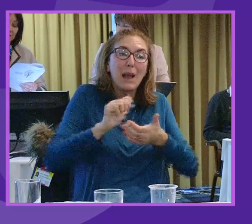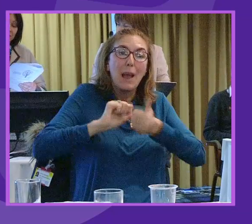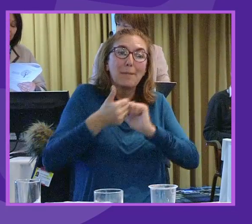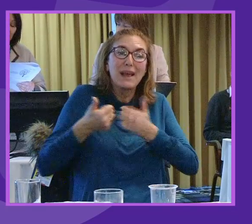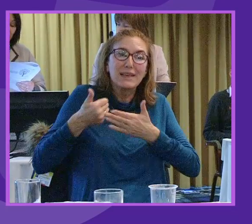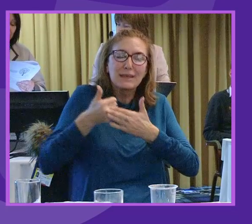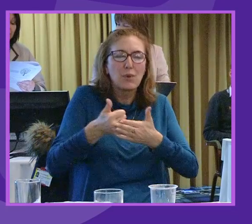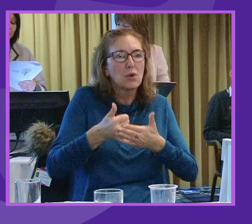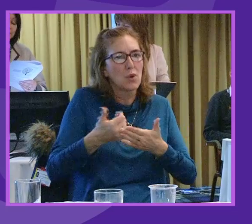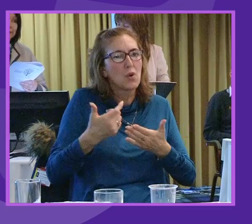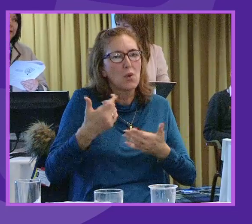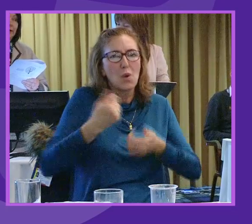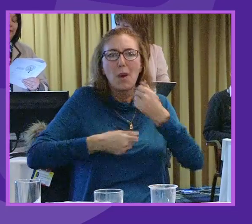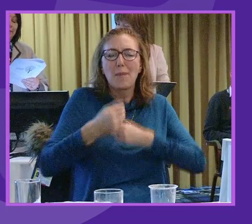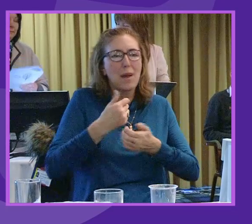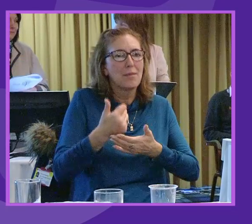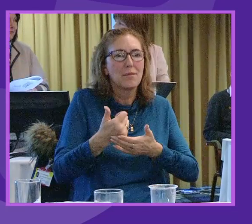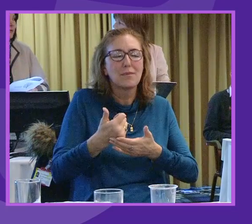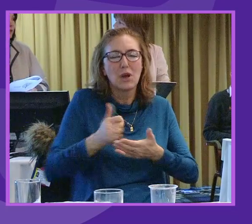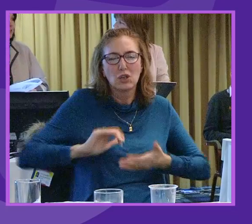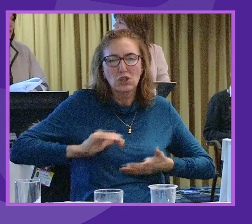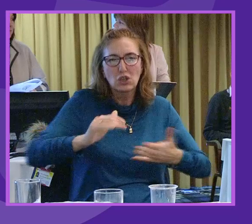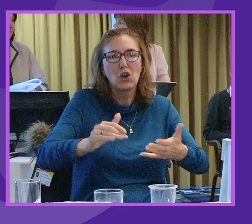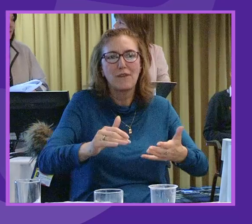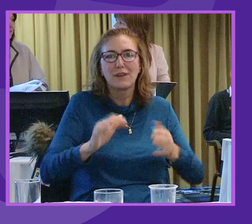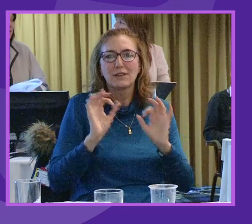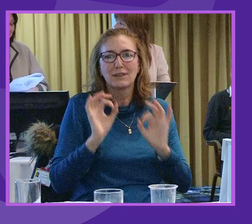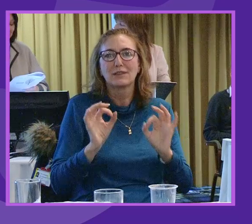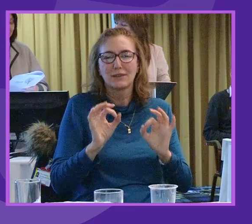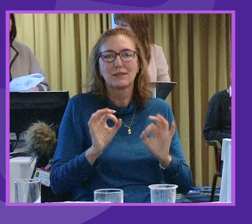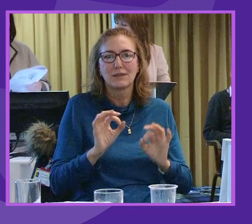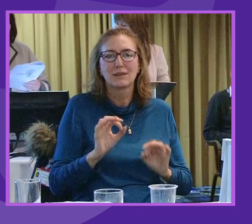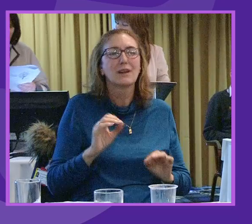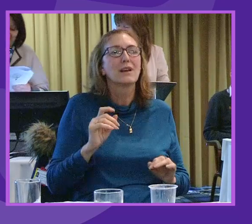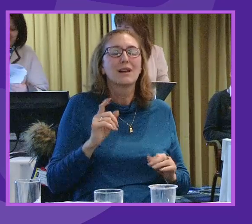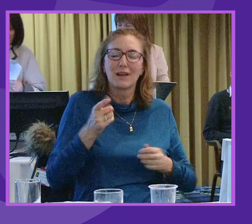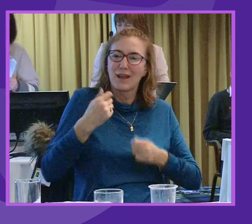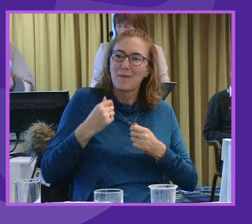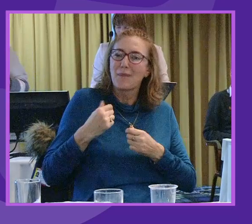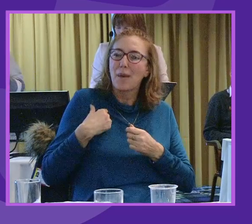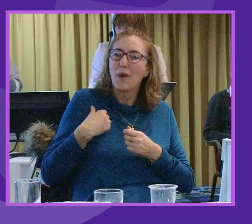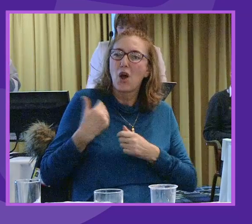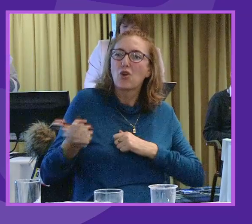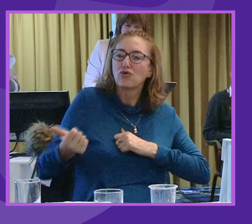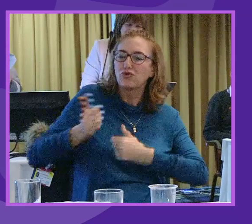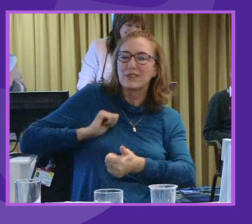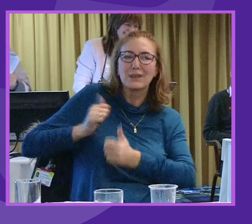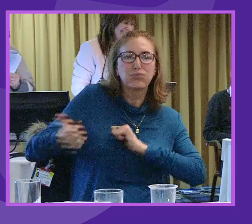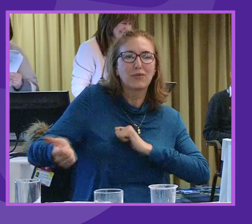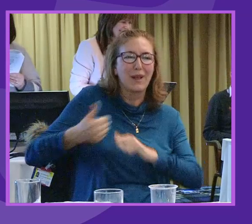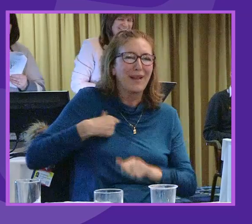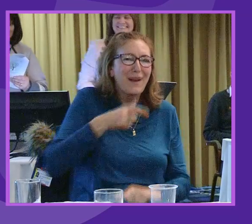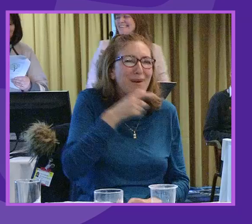workforce brings a unique element to the service through equal... Go on, you say it. Reciprocal. That's